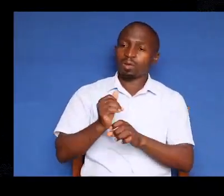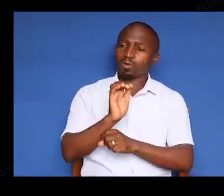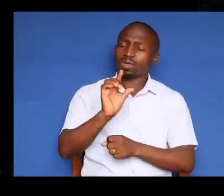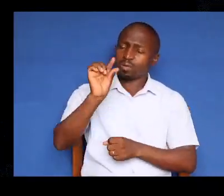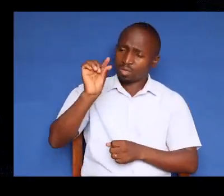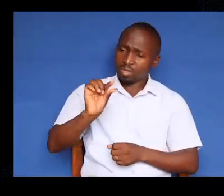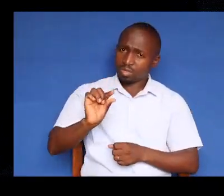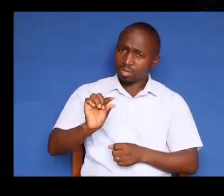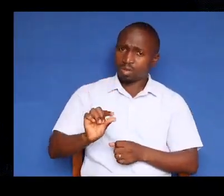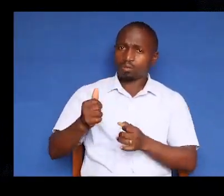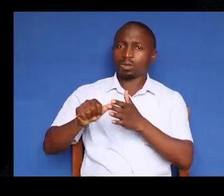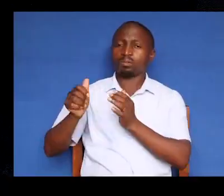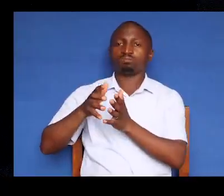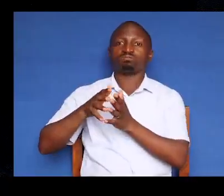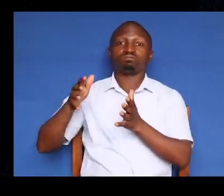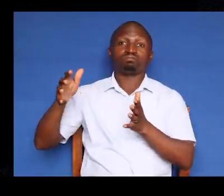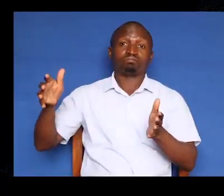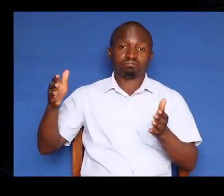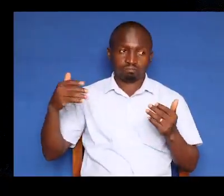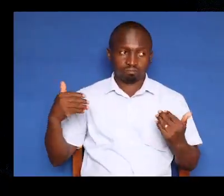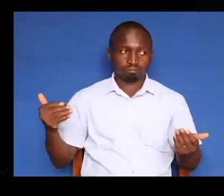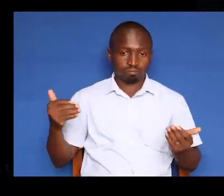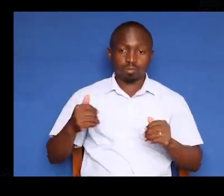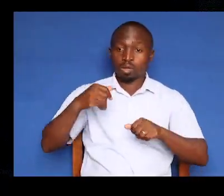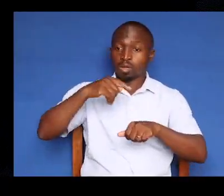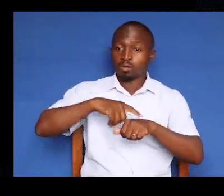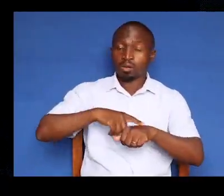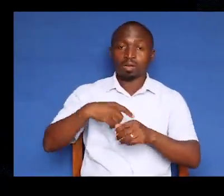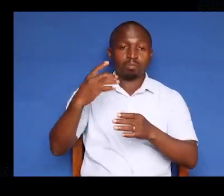income. So when the income is decreasing,